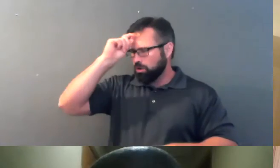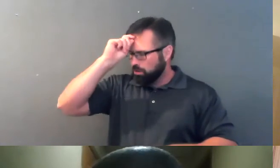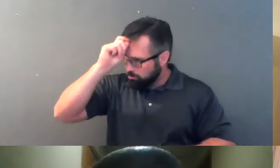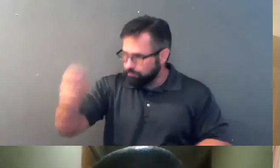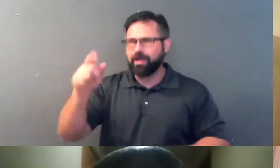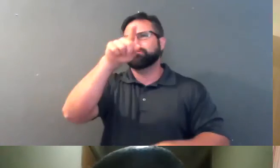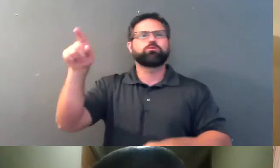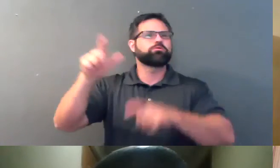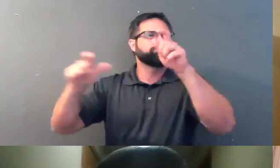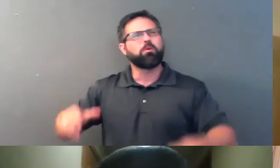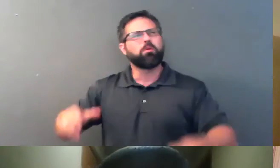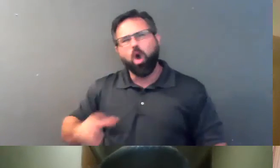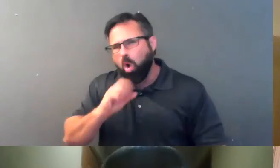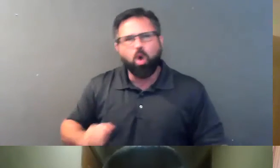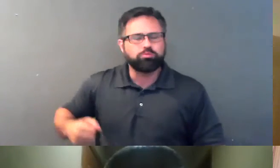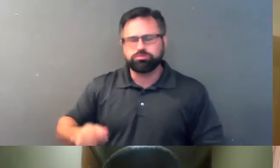so